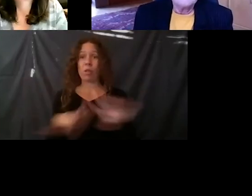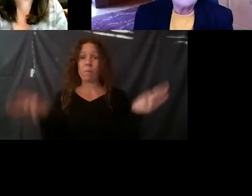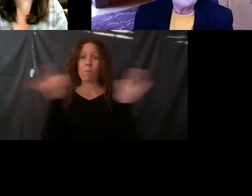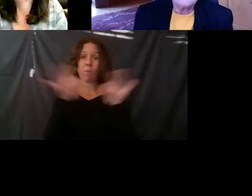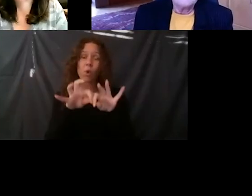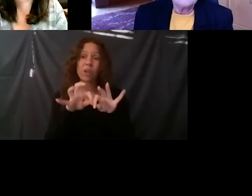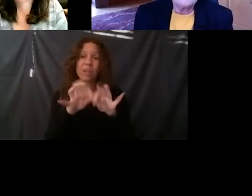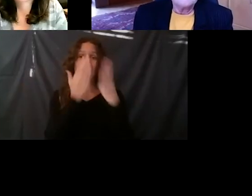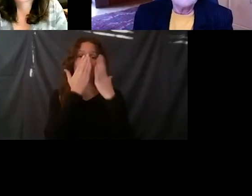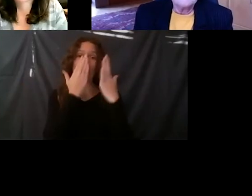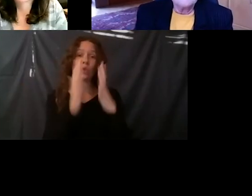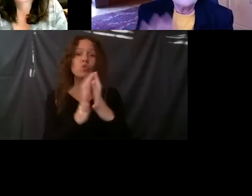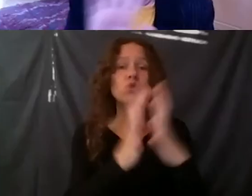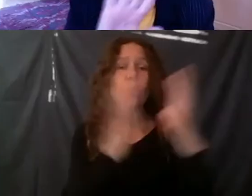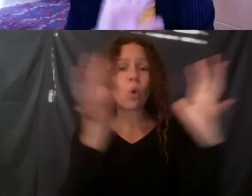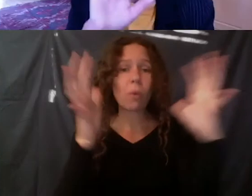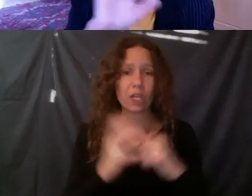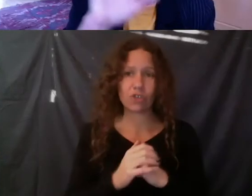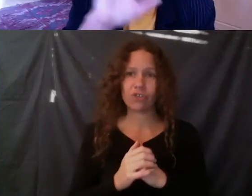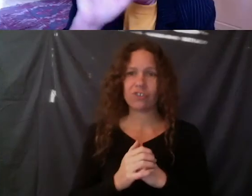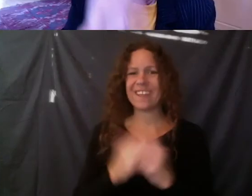Thank you, everyone.